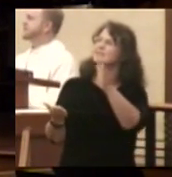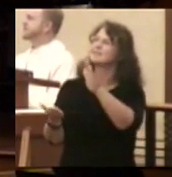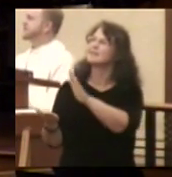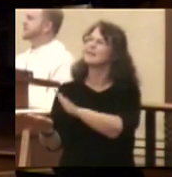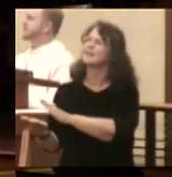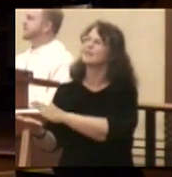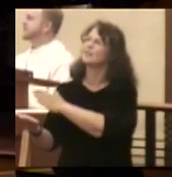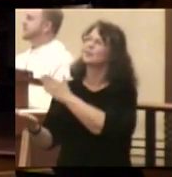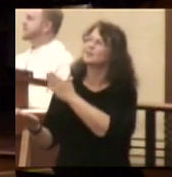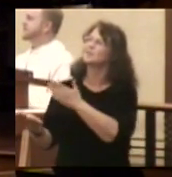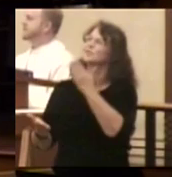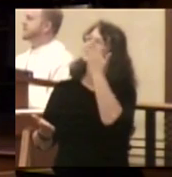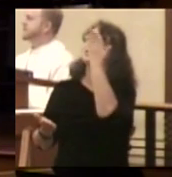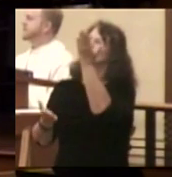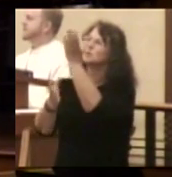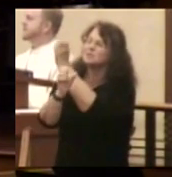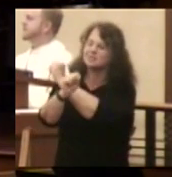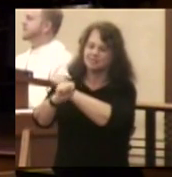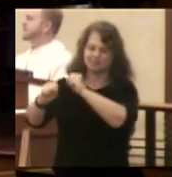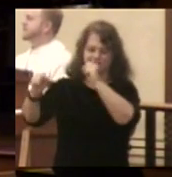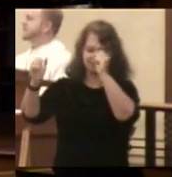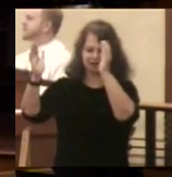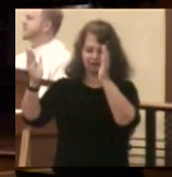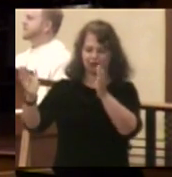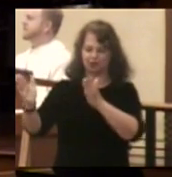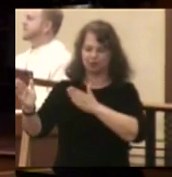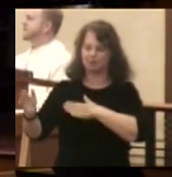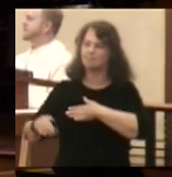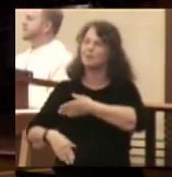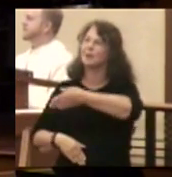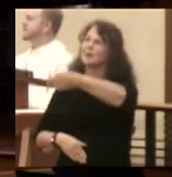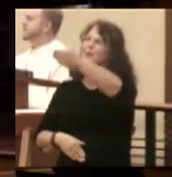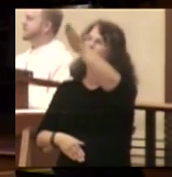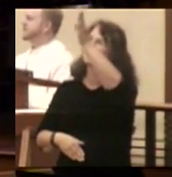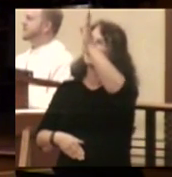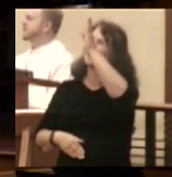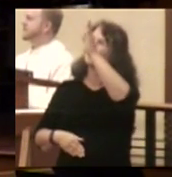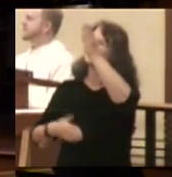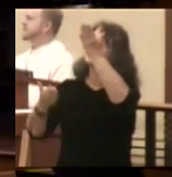my Savior God, to thee.